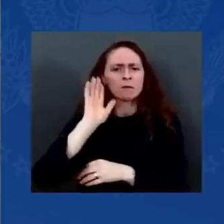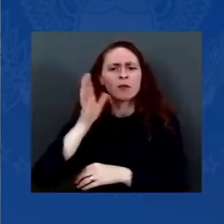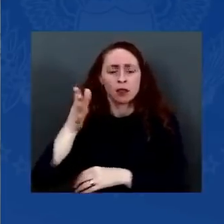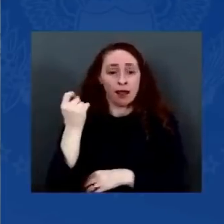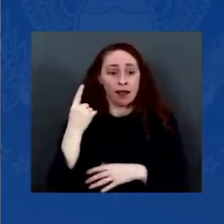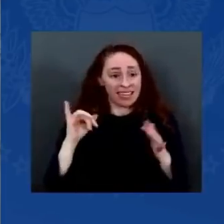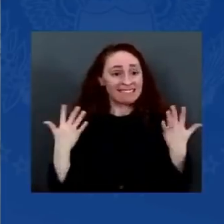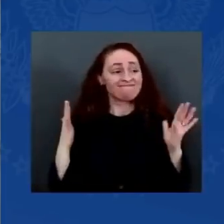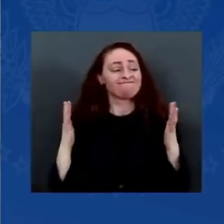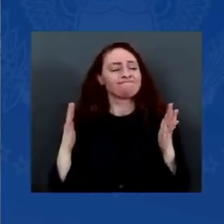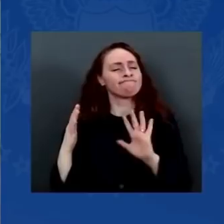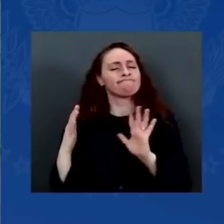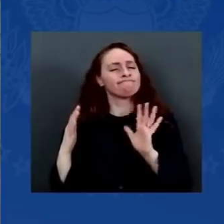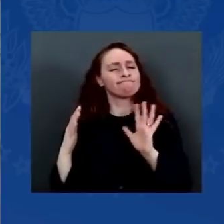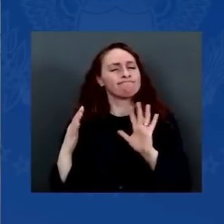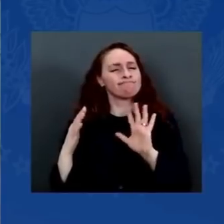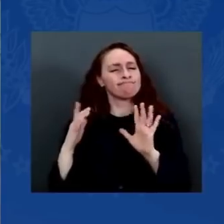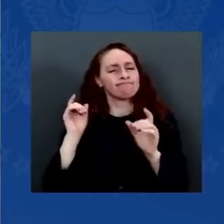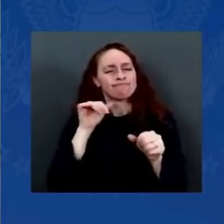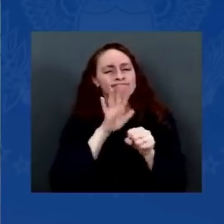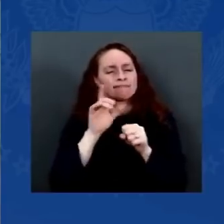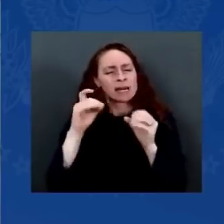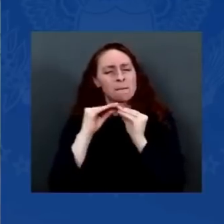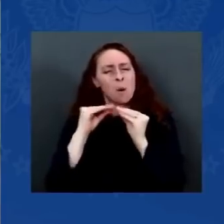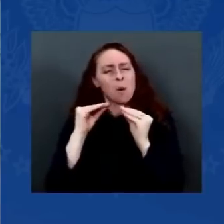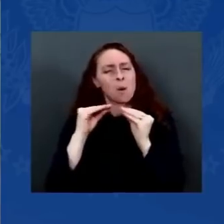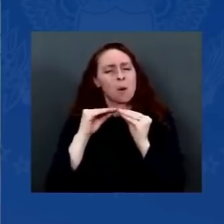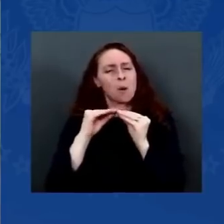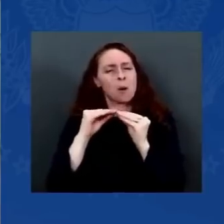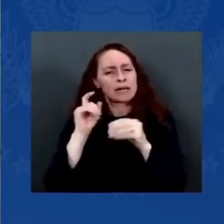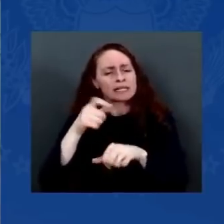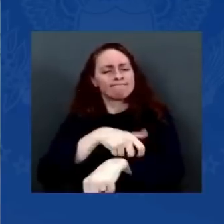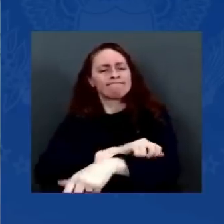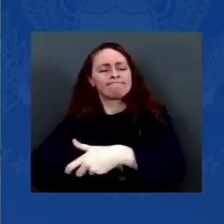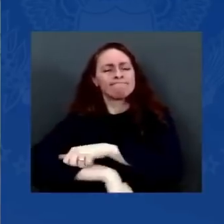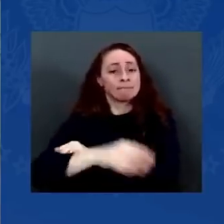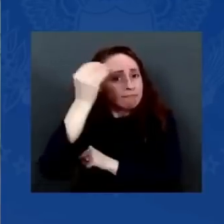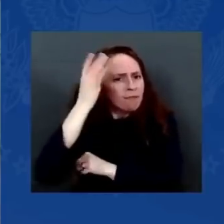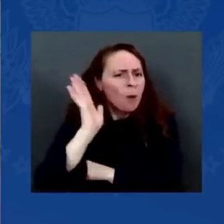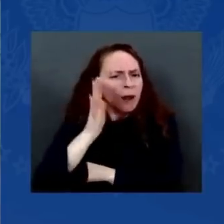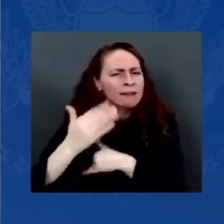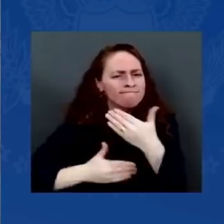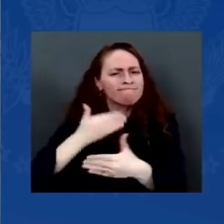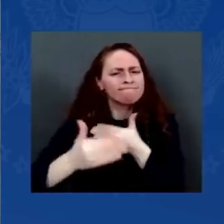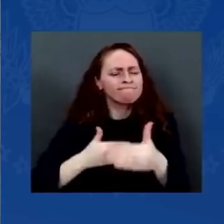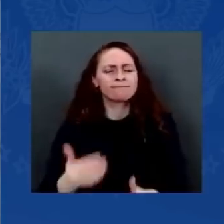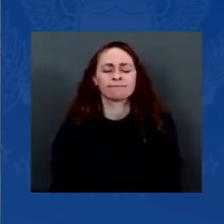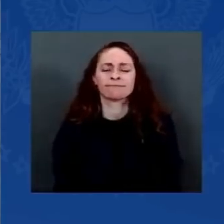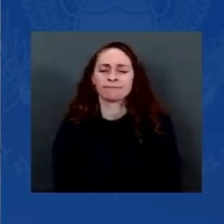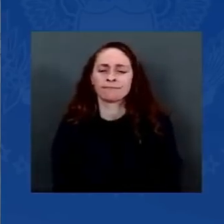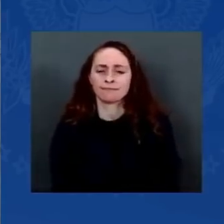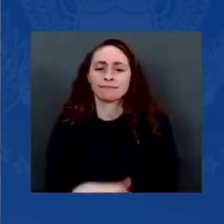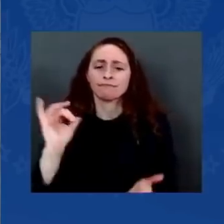will. Starting this week, the federal government will set up emergency testing sites in areas that need